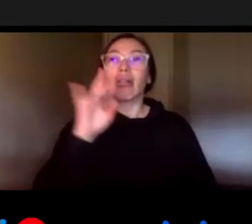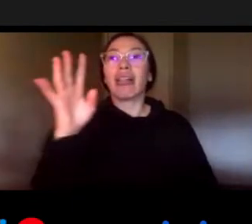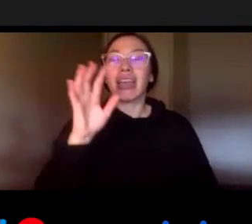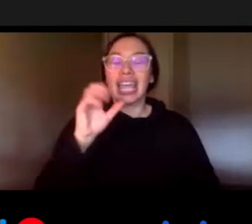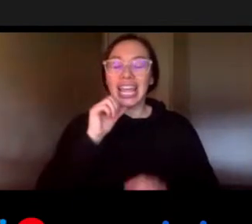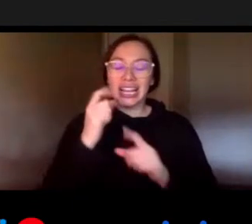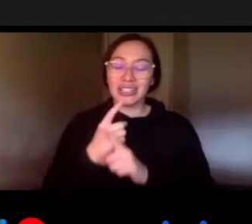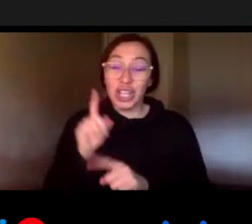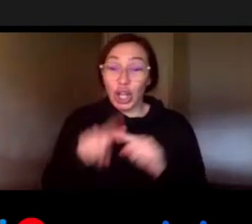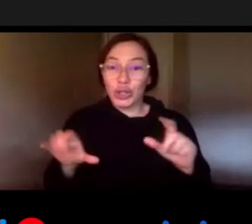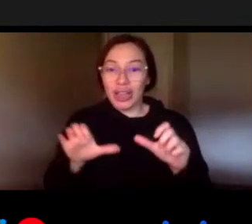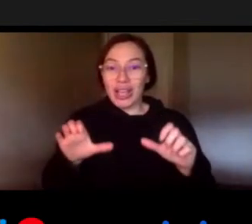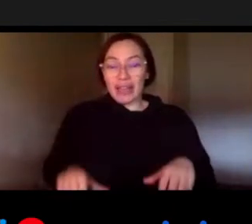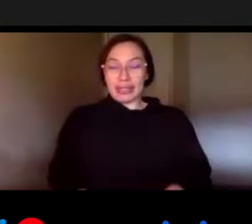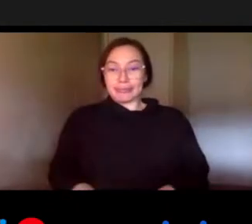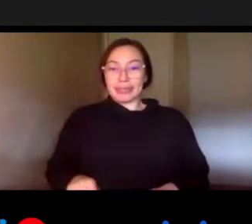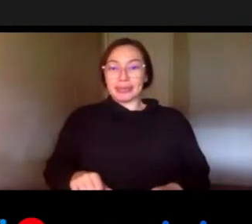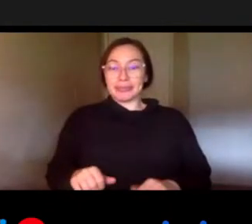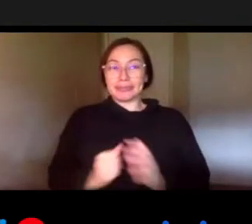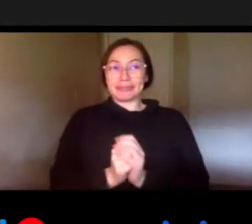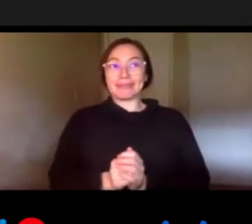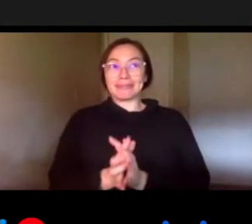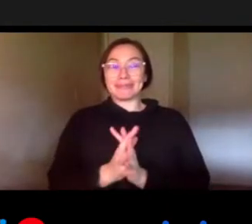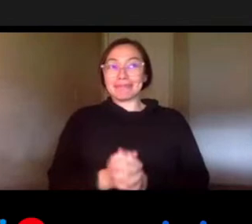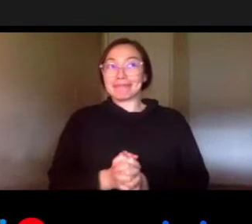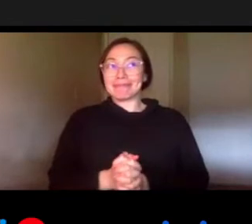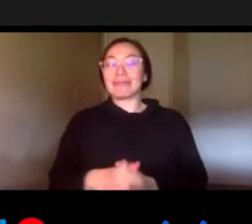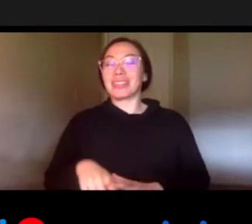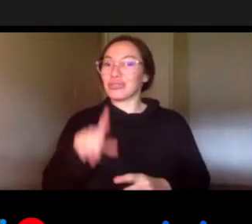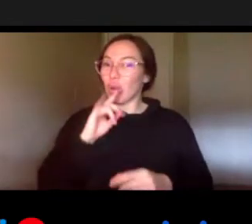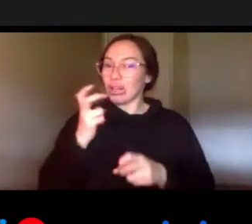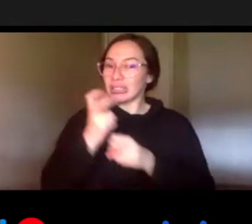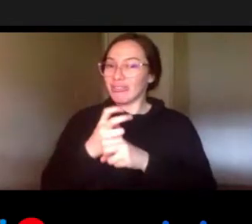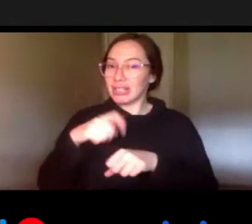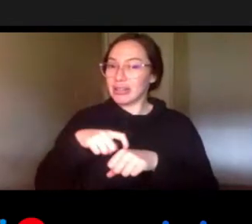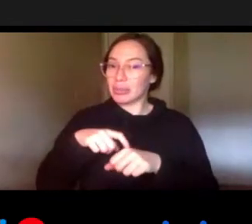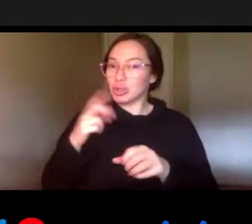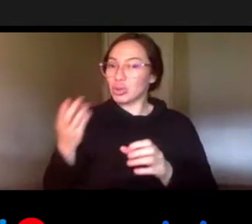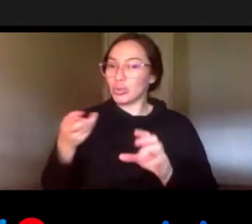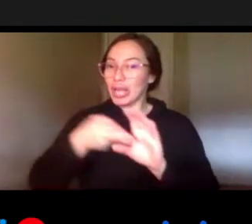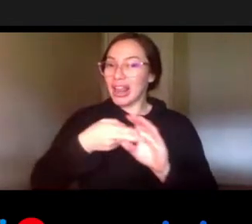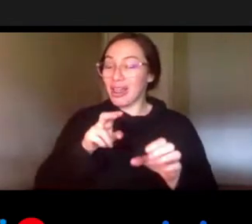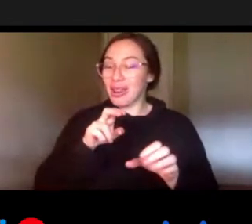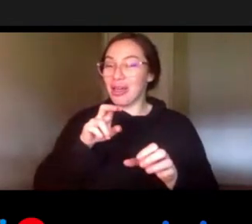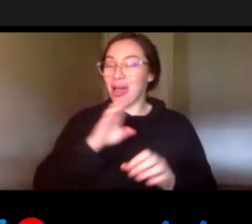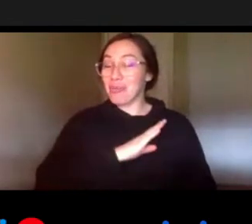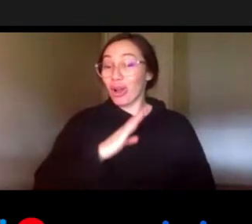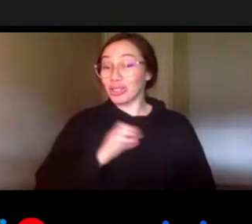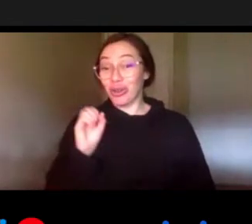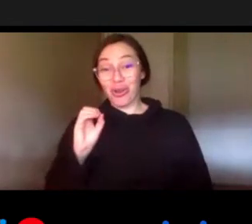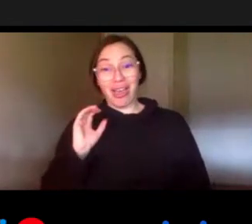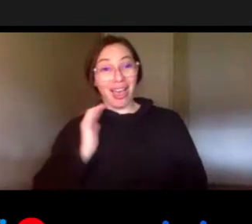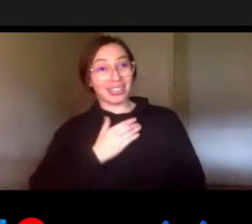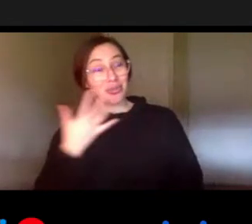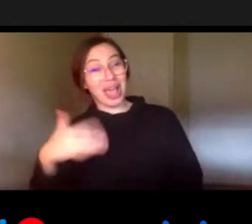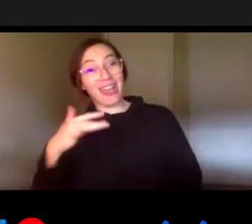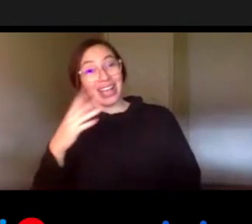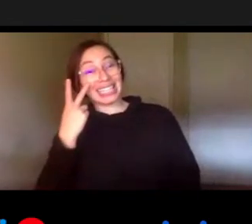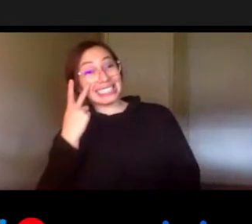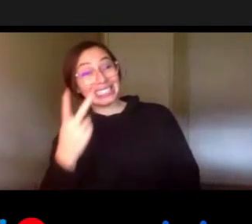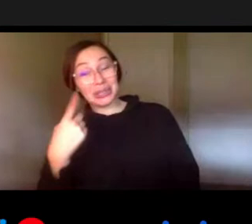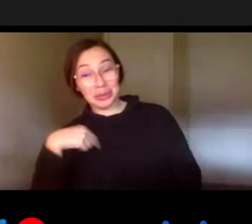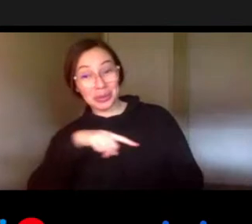just a very difficult time to get on a board. And so to see us working